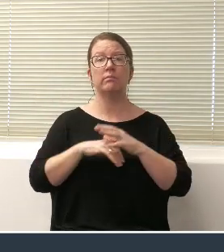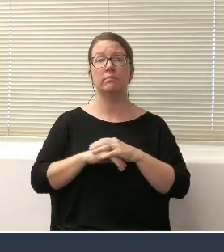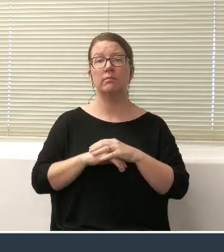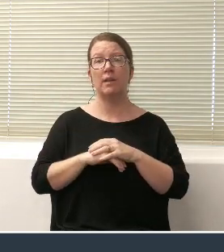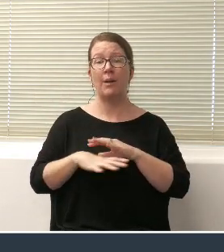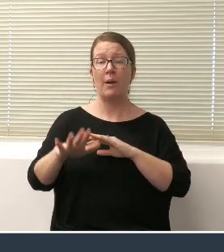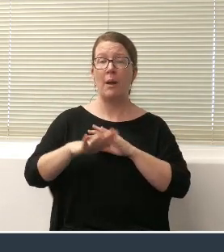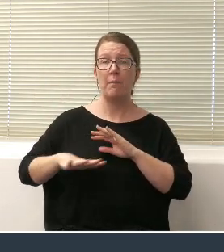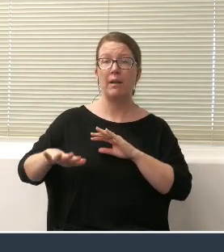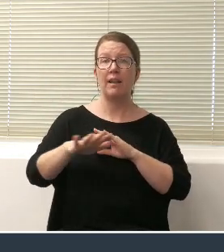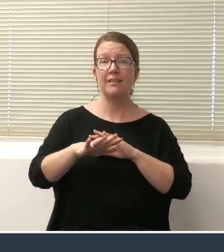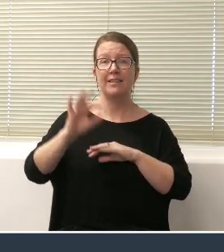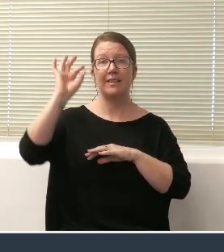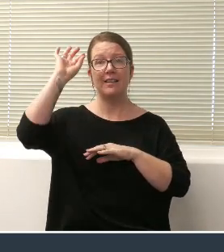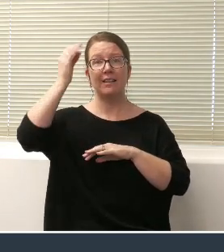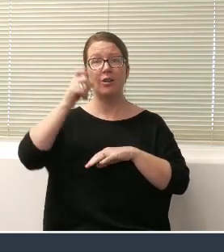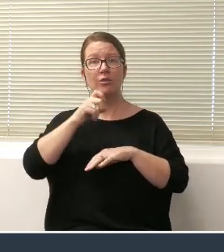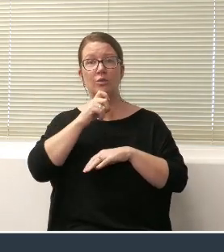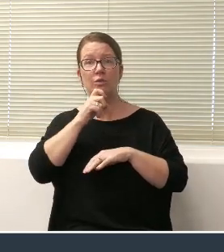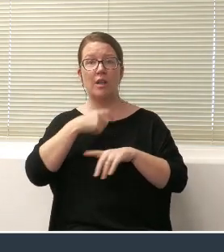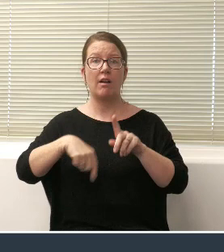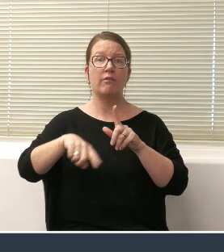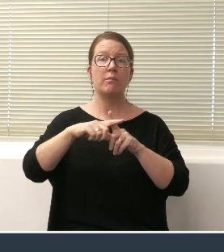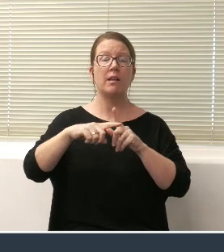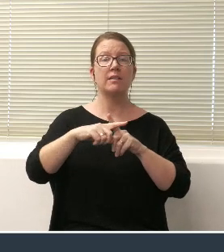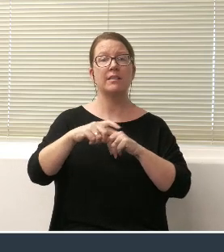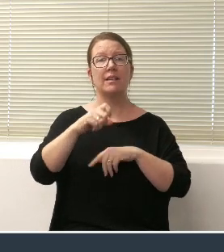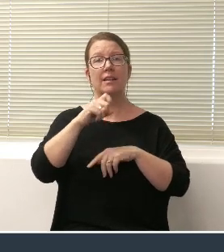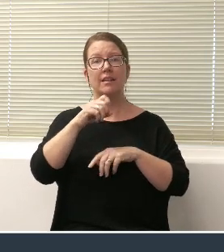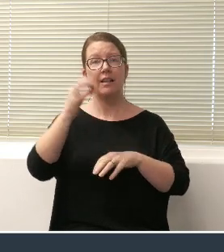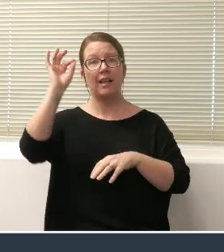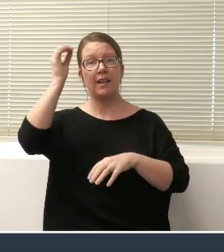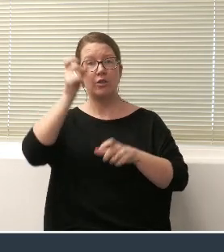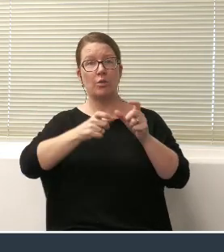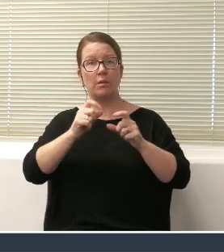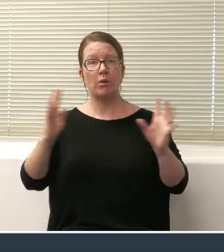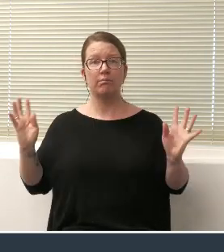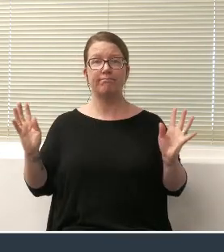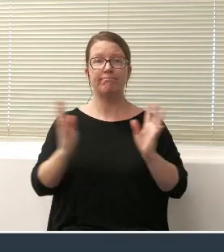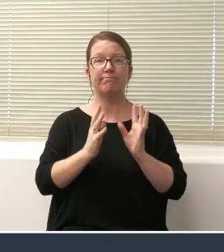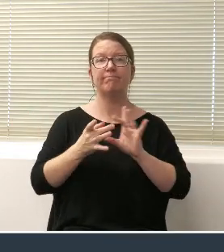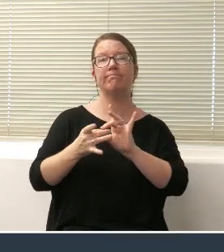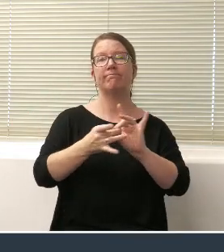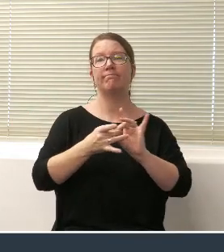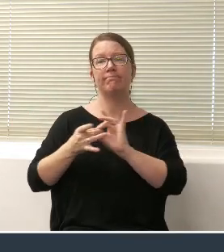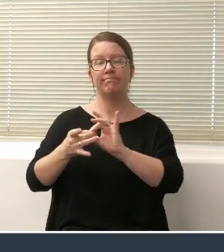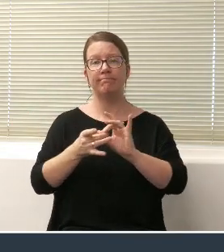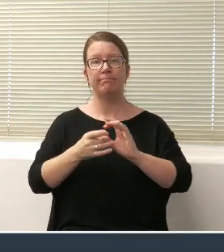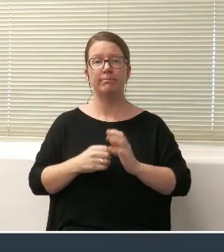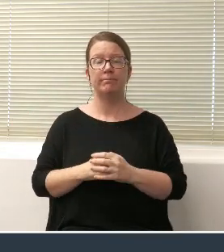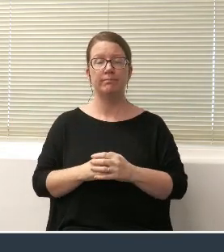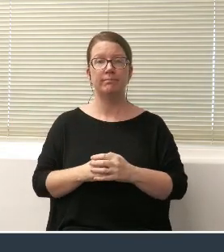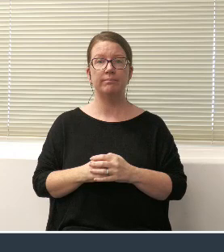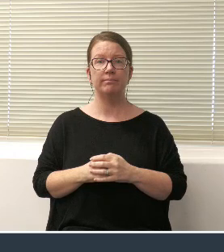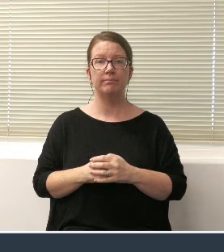in a place where council staff and councillors can be as one. But